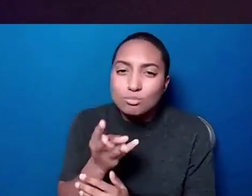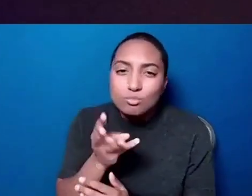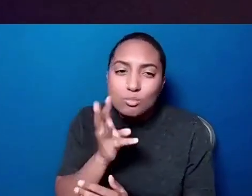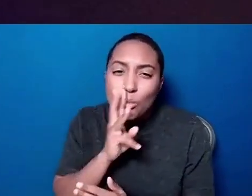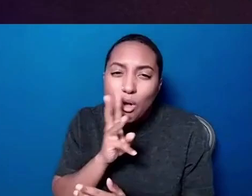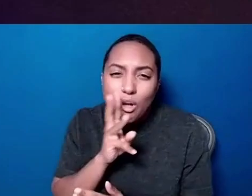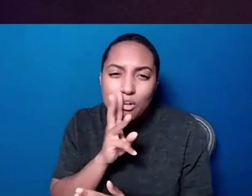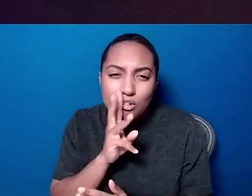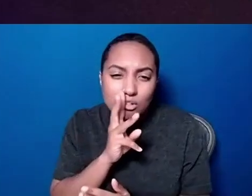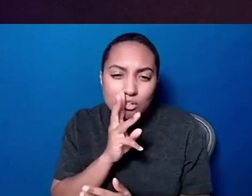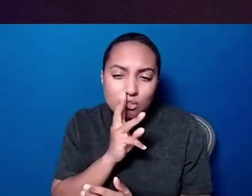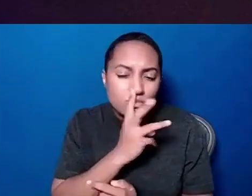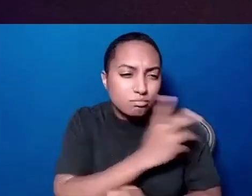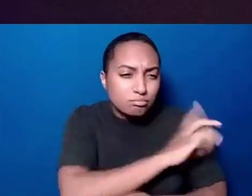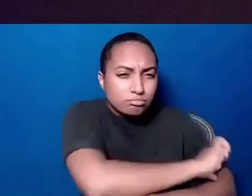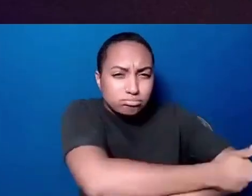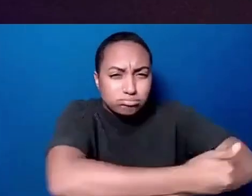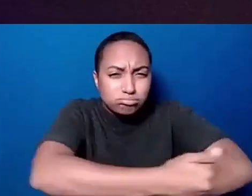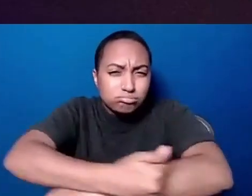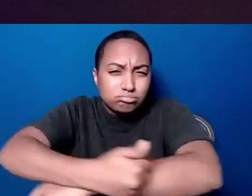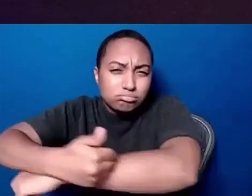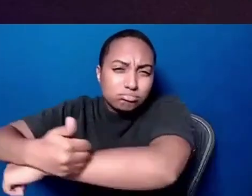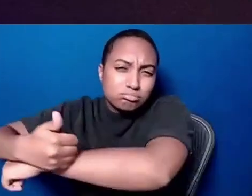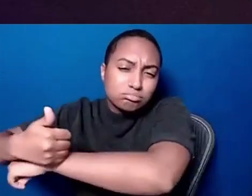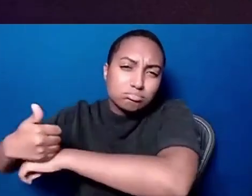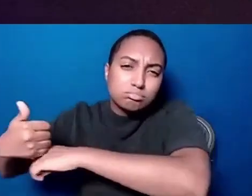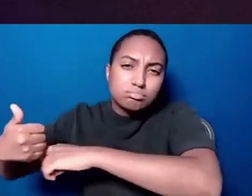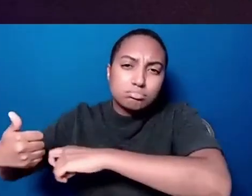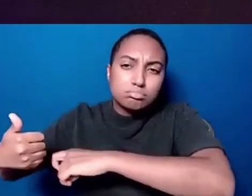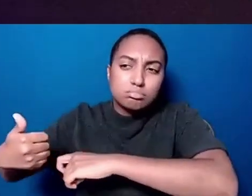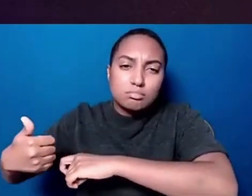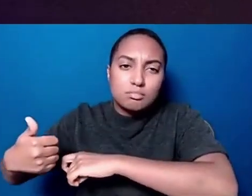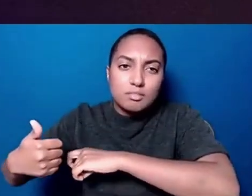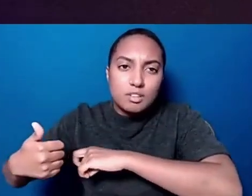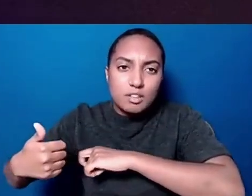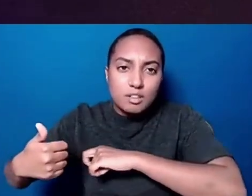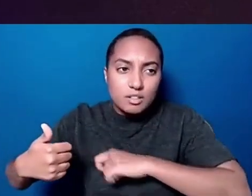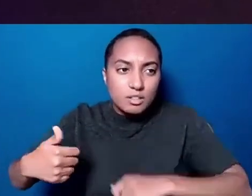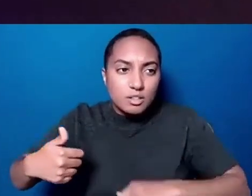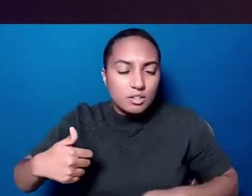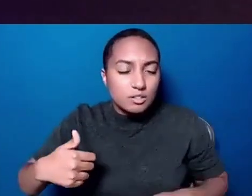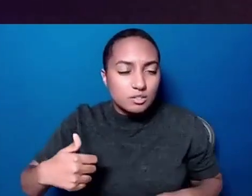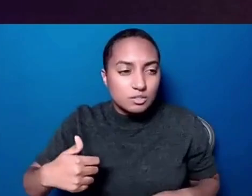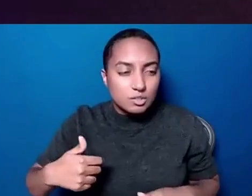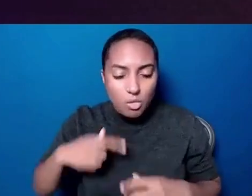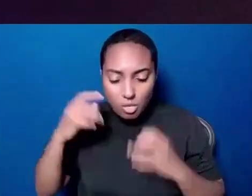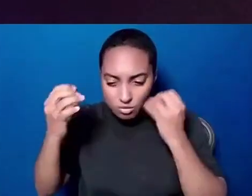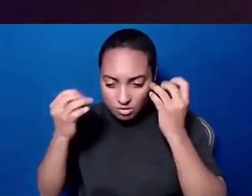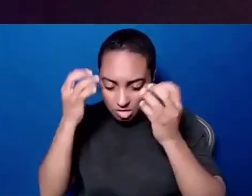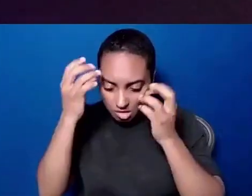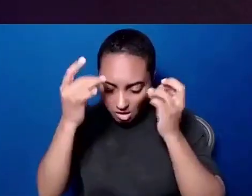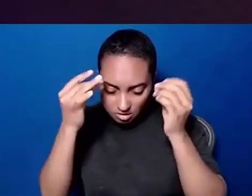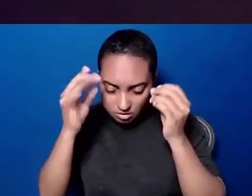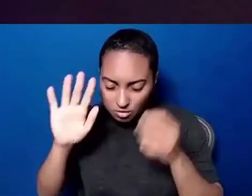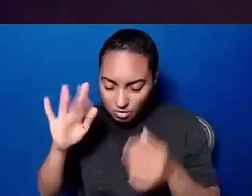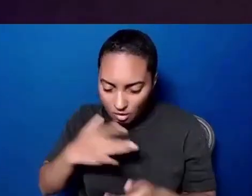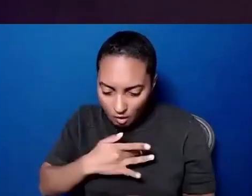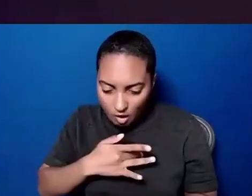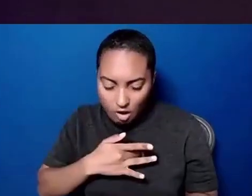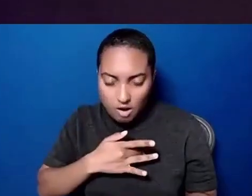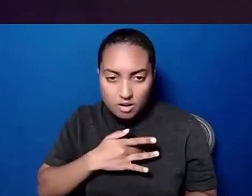So please connect those two thoughts now. Your heart being the sacred